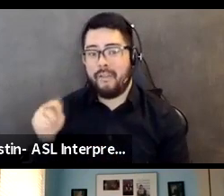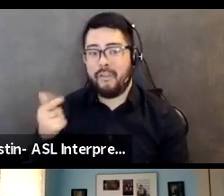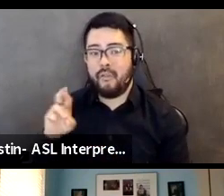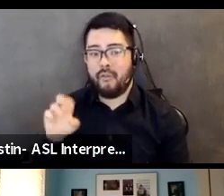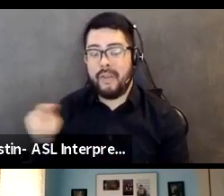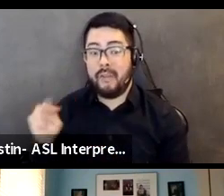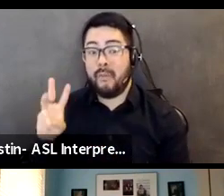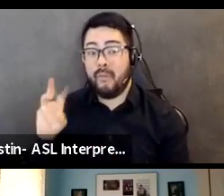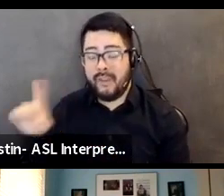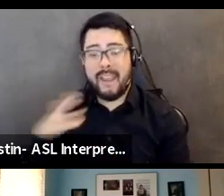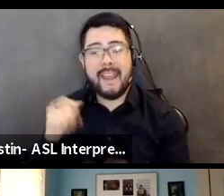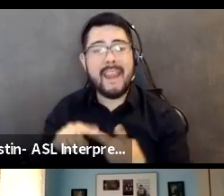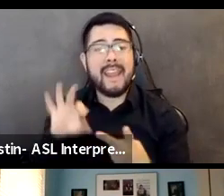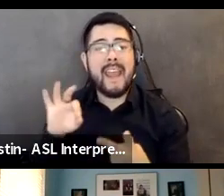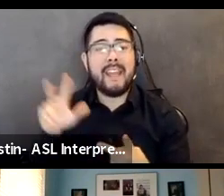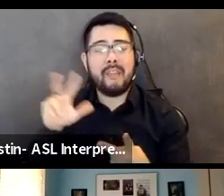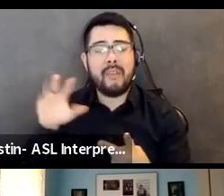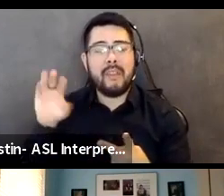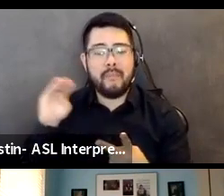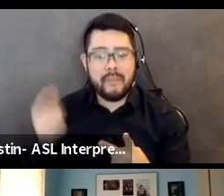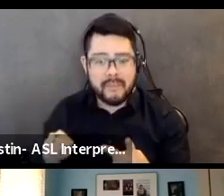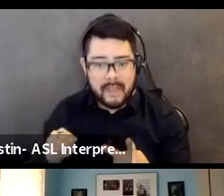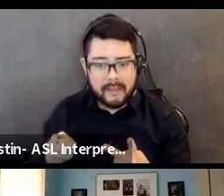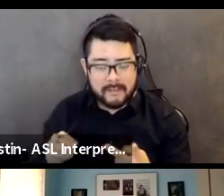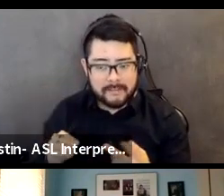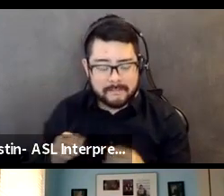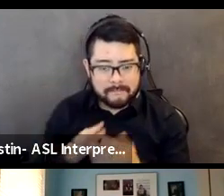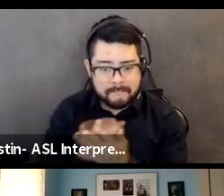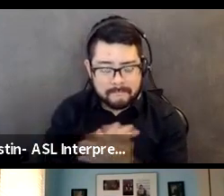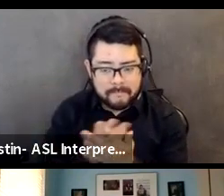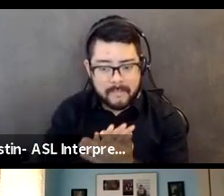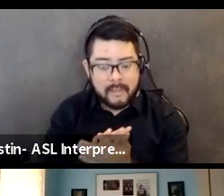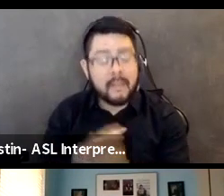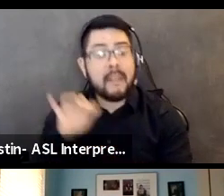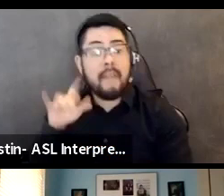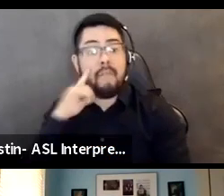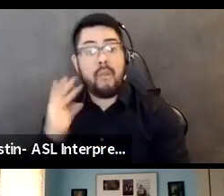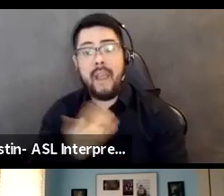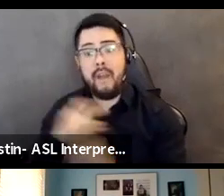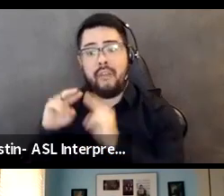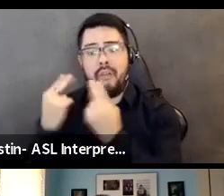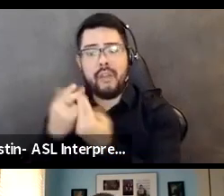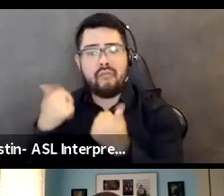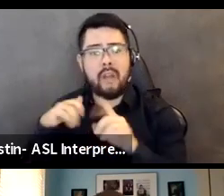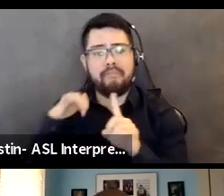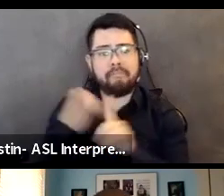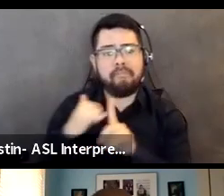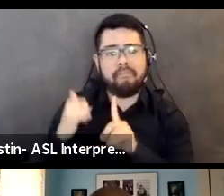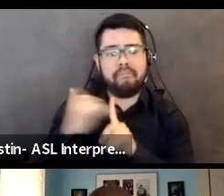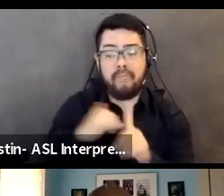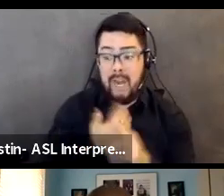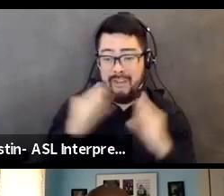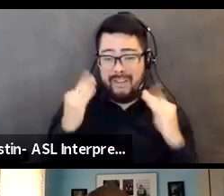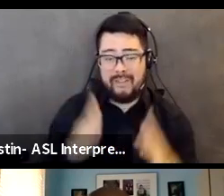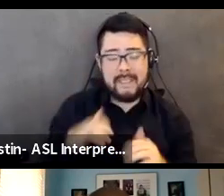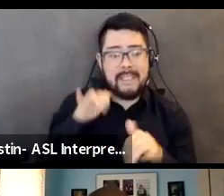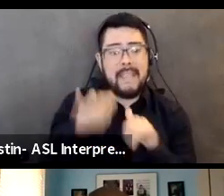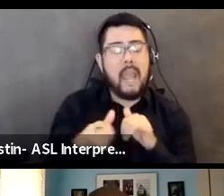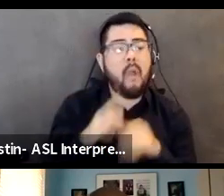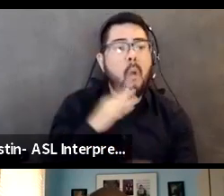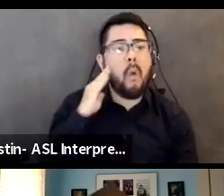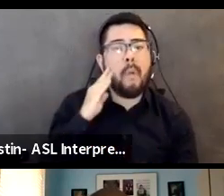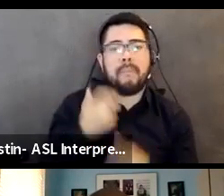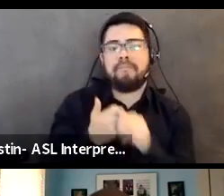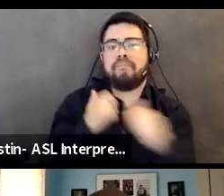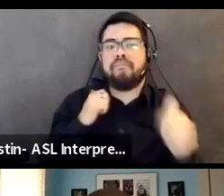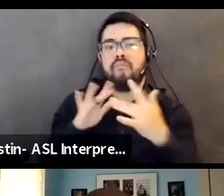students want to walk back into our classrooms it is absurd that the union is bullying these teachers to stay home and remote teach